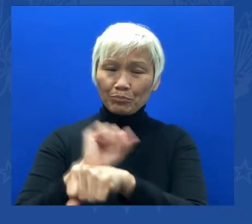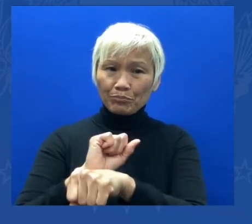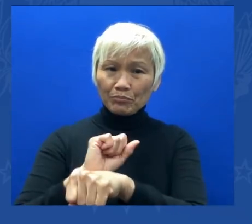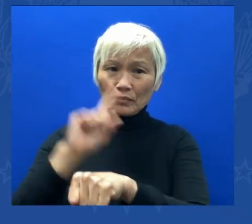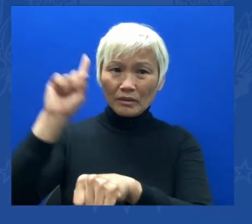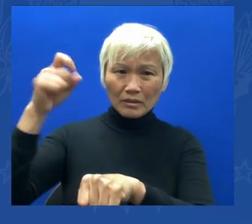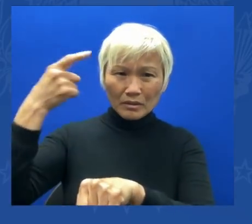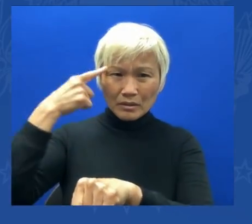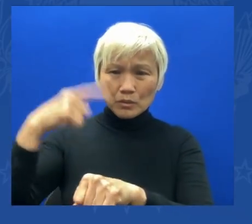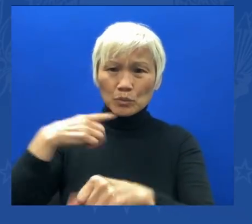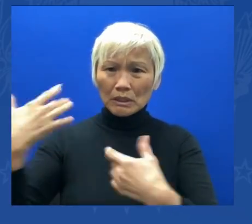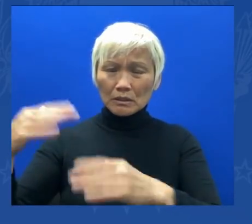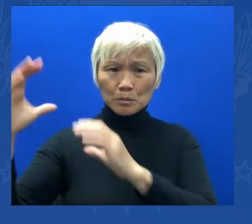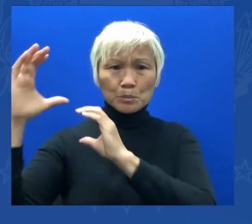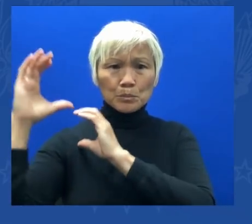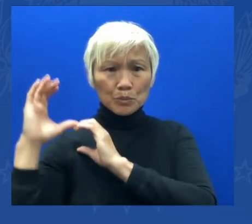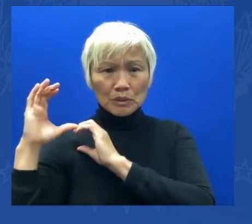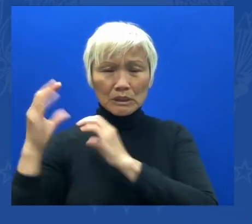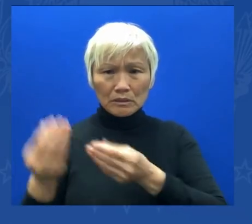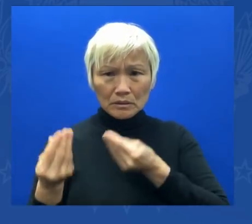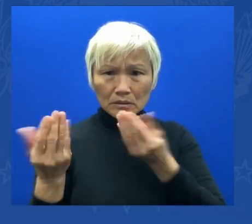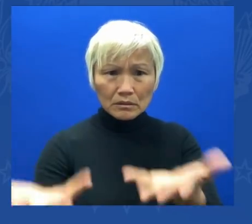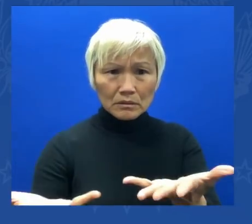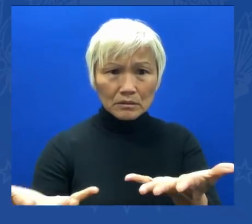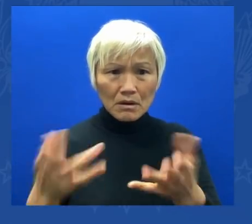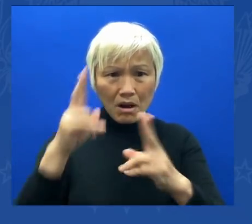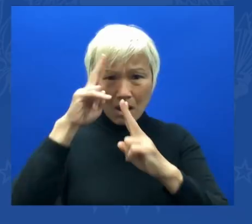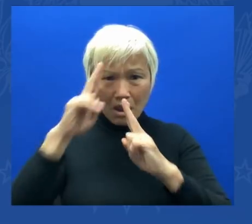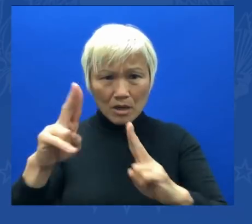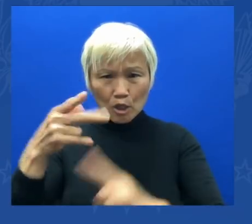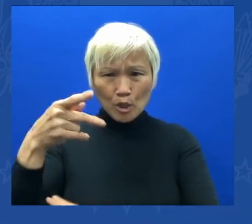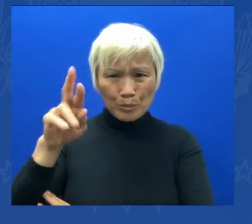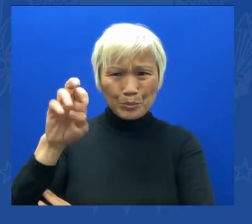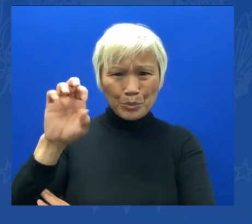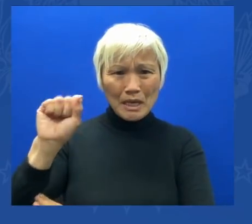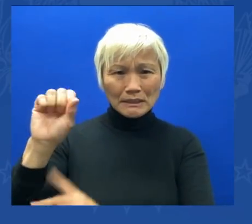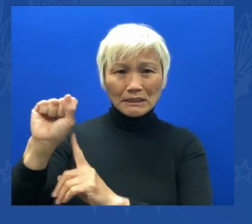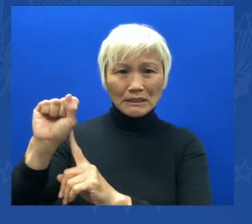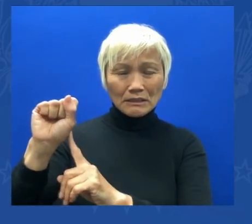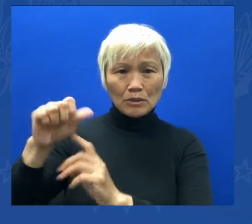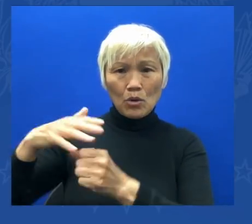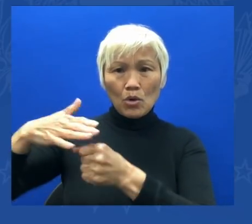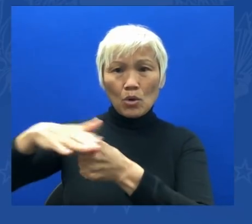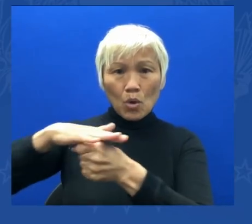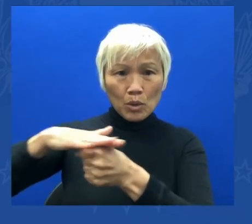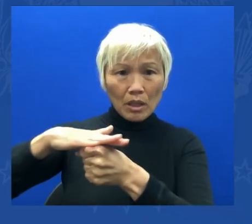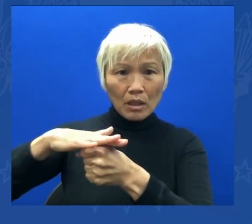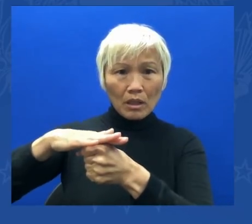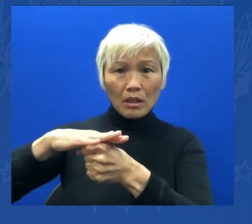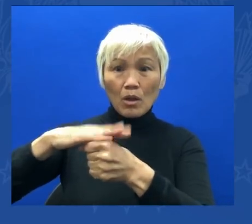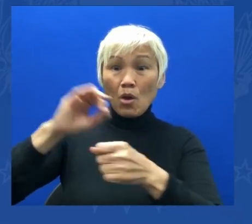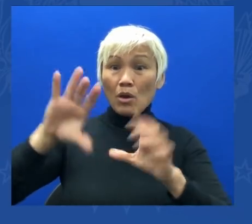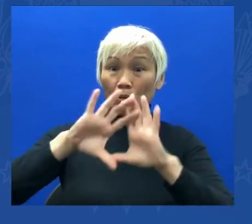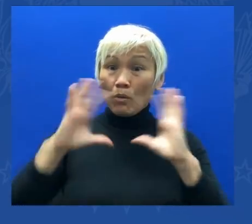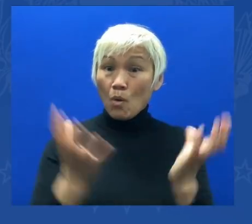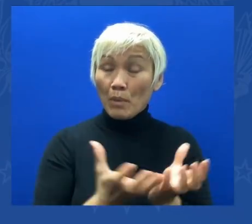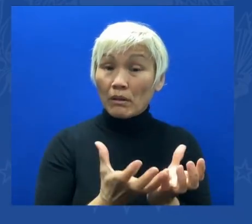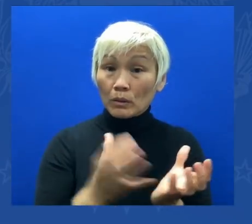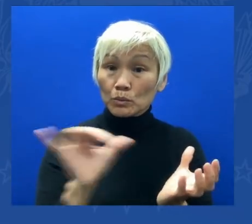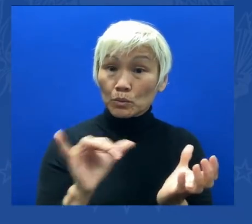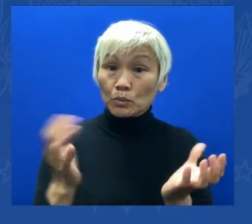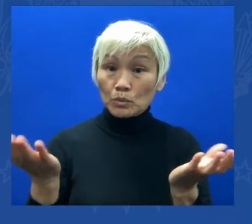press, both national and local, covering a once-in-a-century pandemic where we lost 1 million